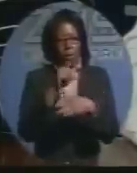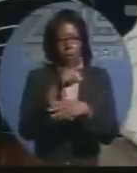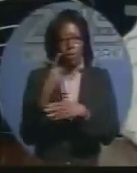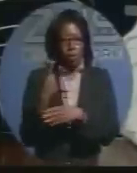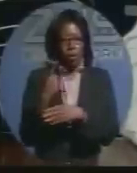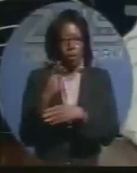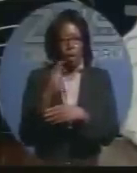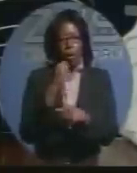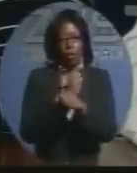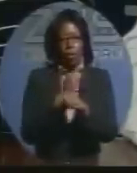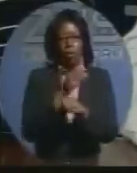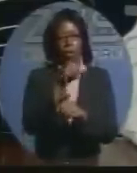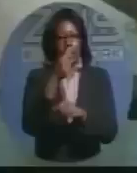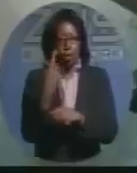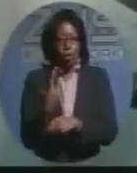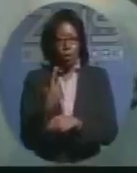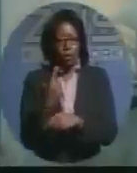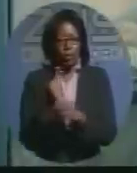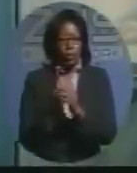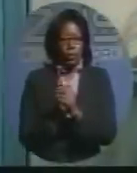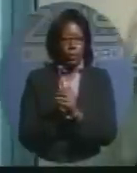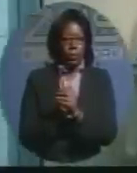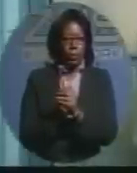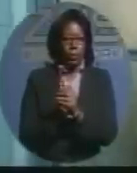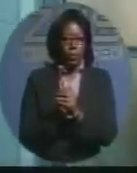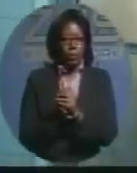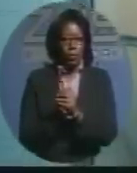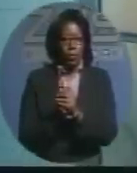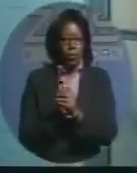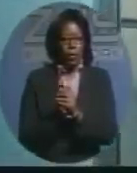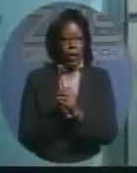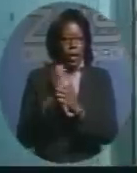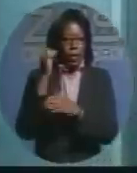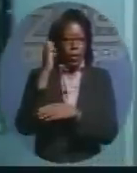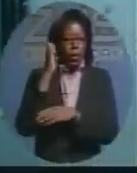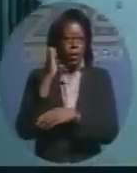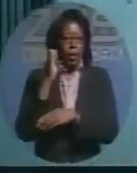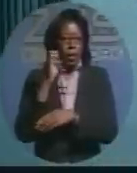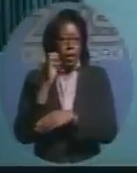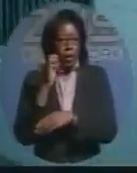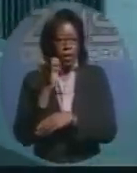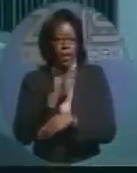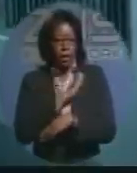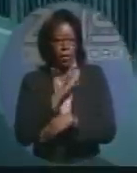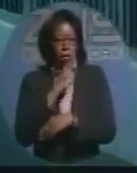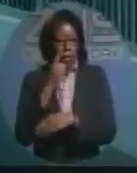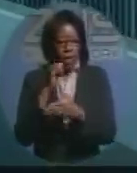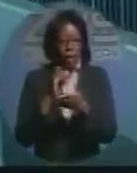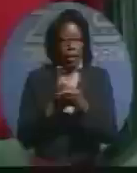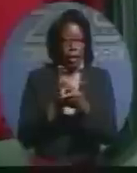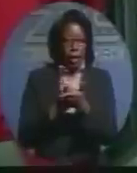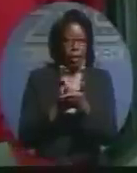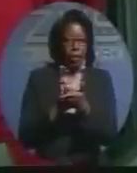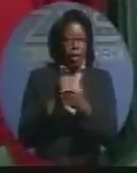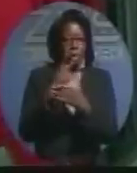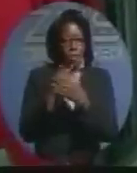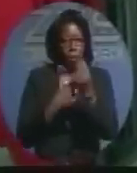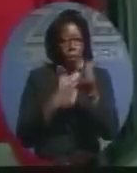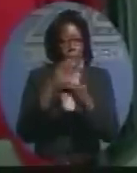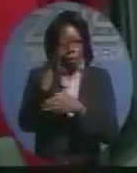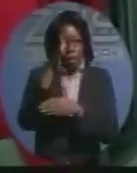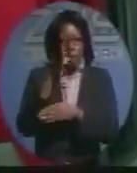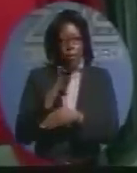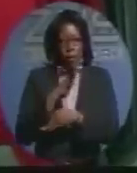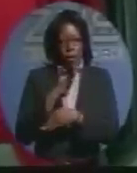is an inclusive organization. While Folks and Nemore were unsuccessful in their bids, Minnis says both men will play